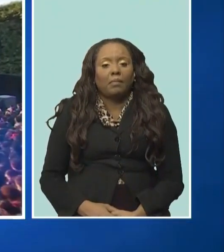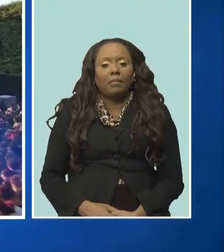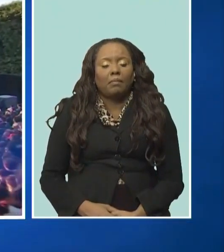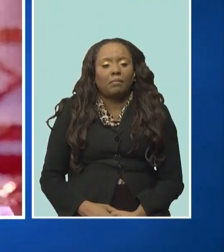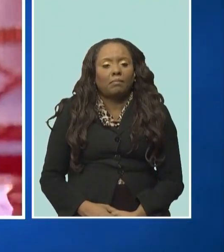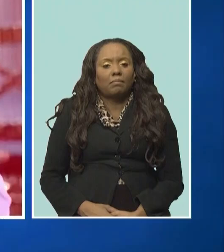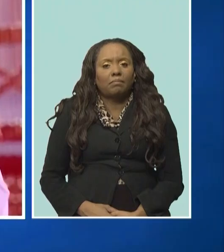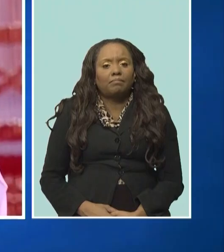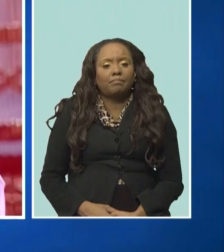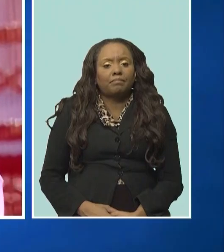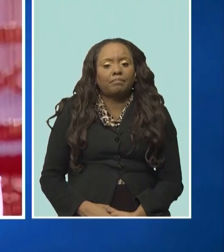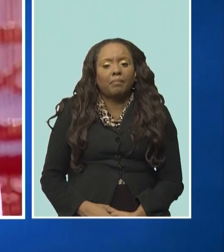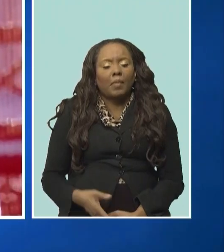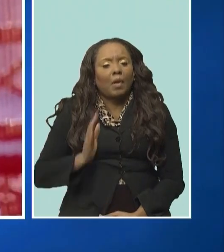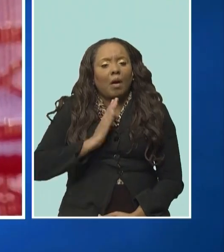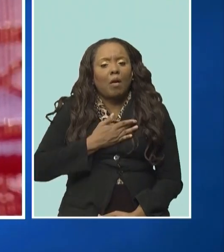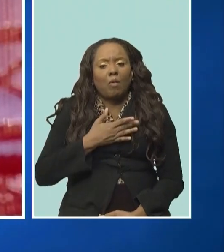important.